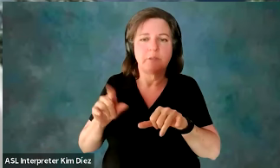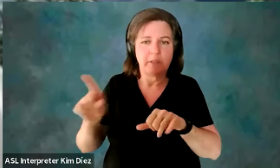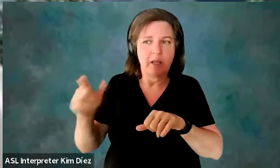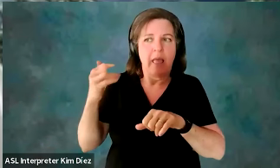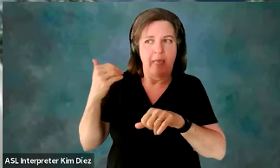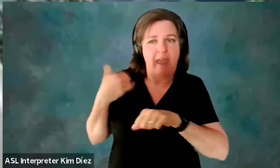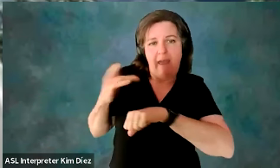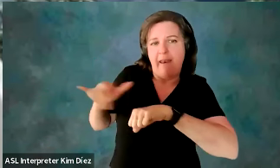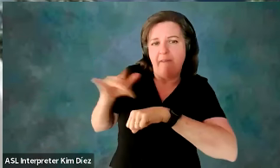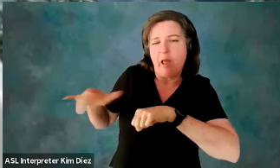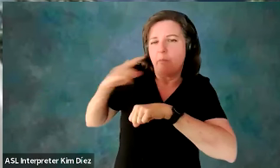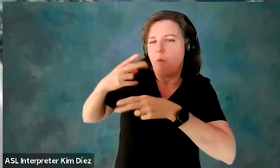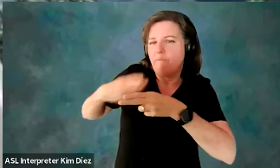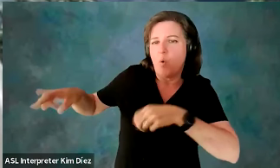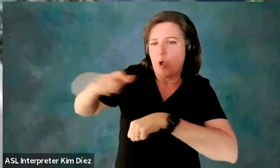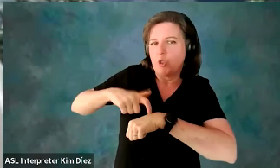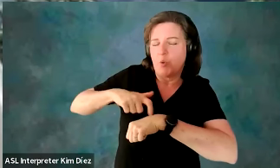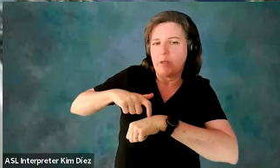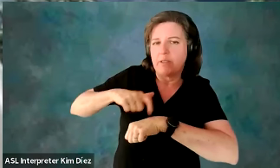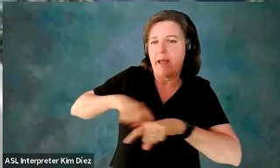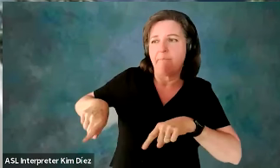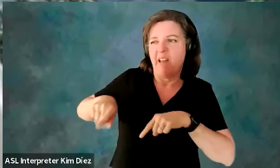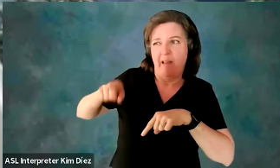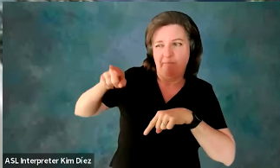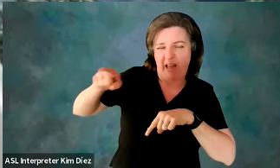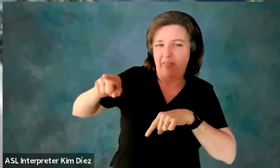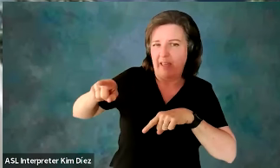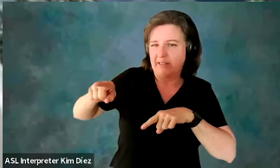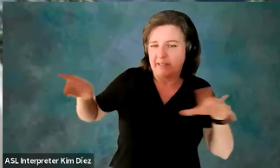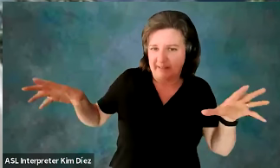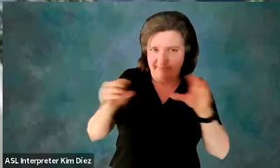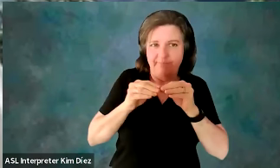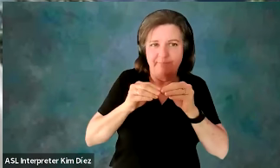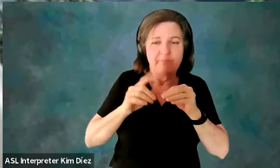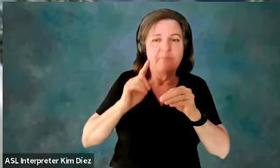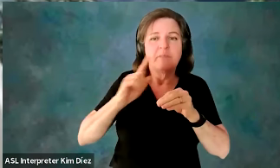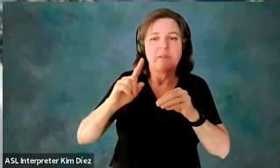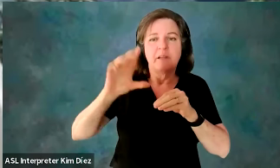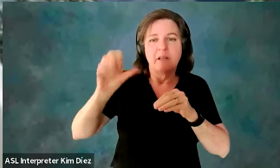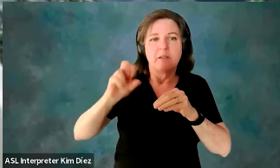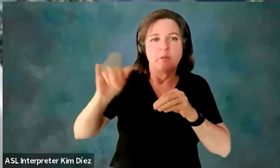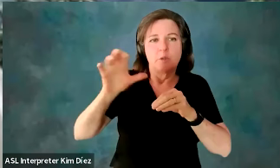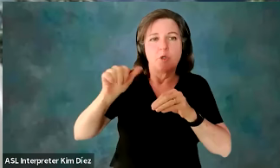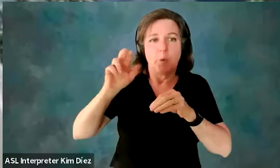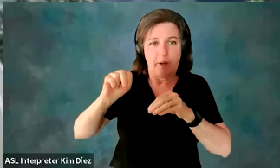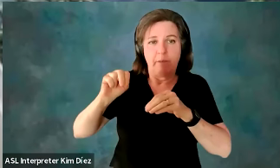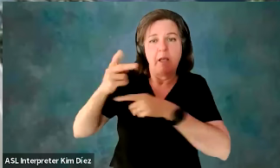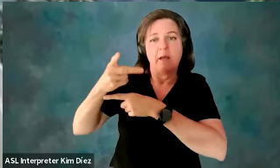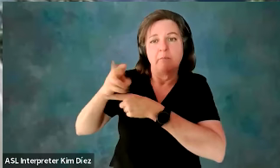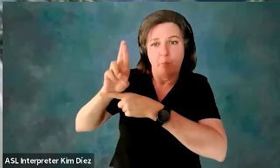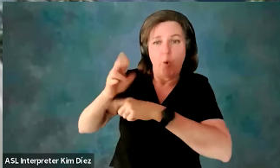available for a time. But no, this is about the Caribbean area, the islands of Puerto